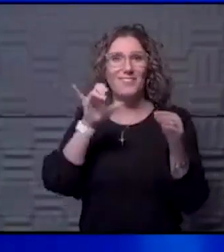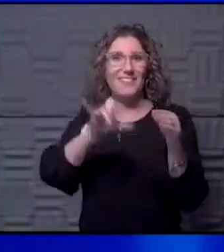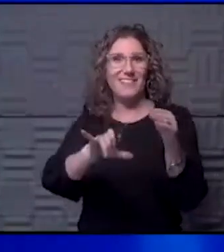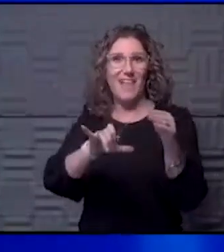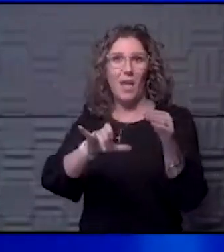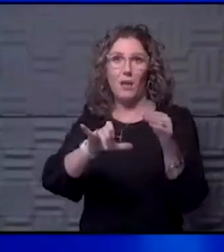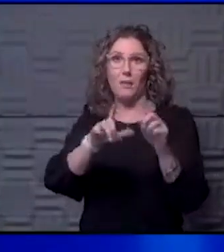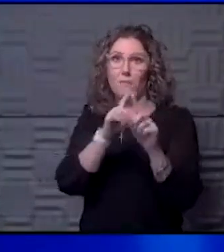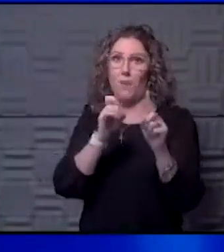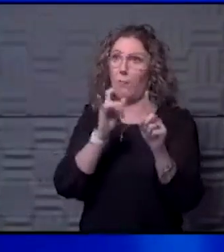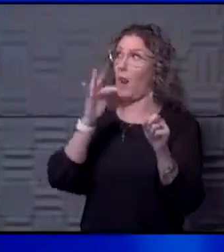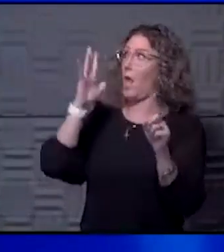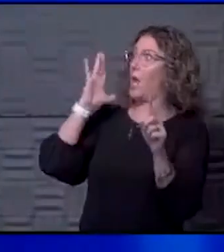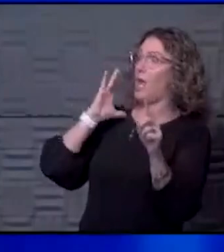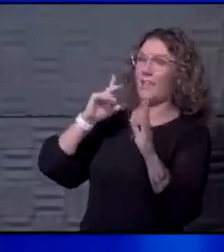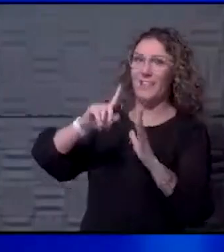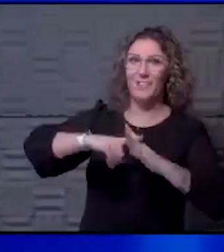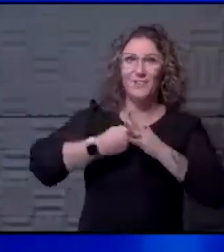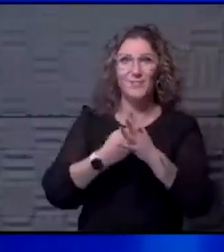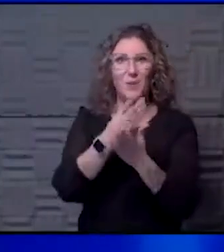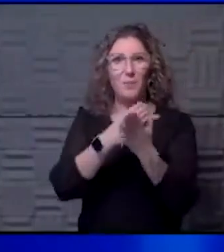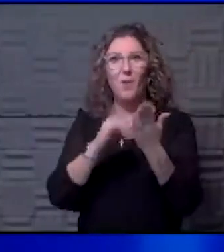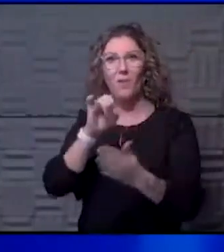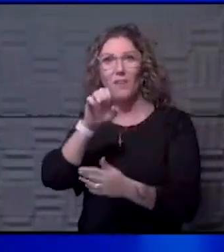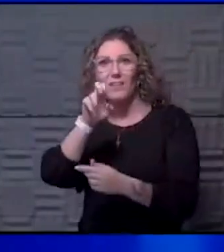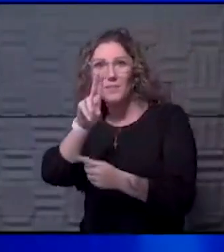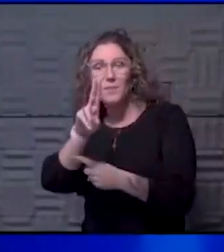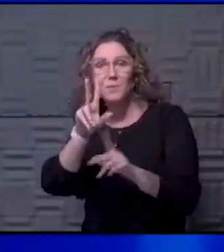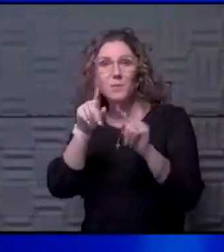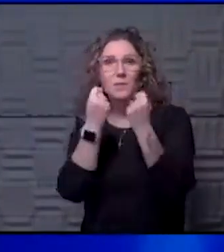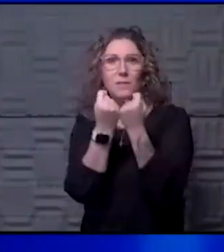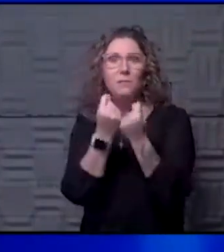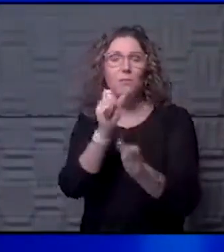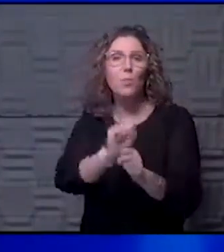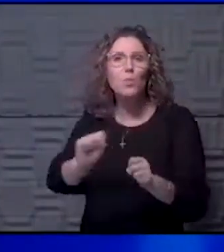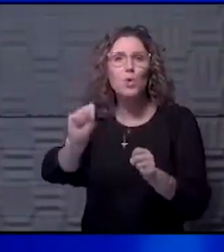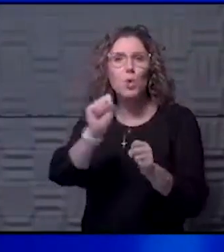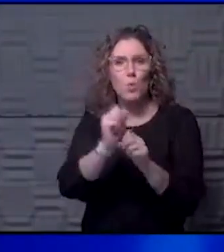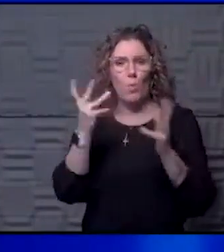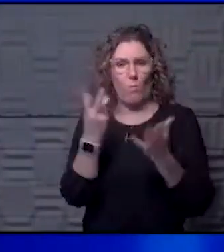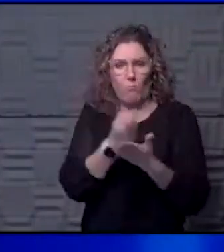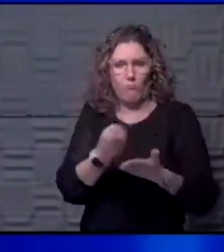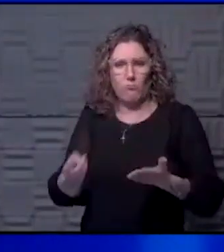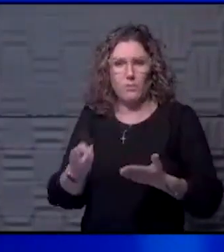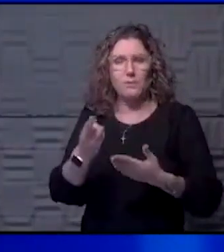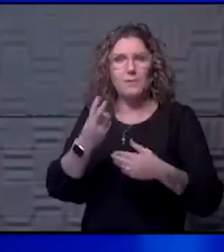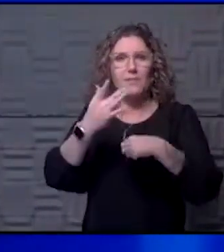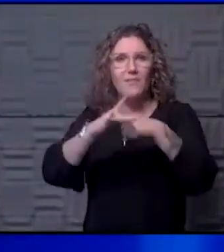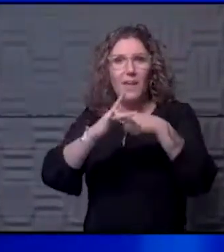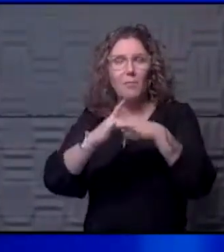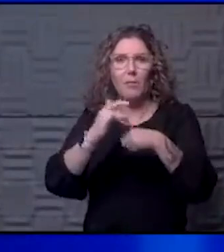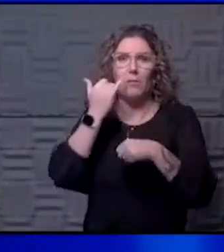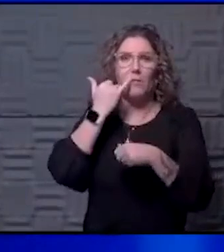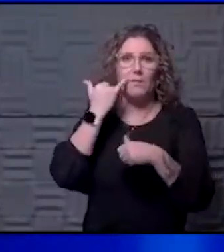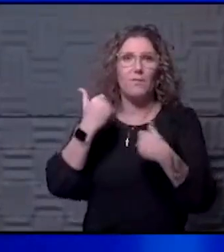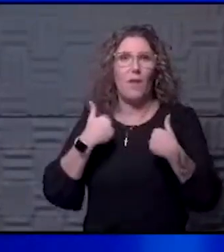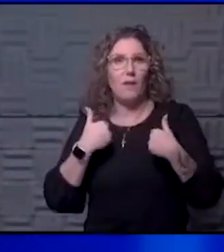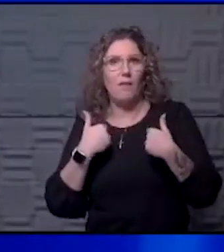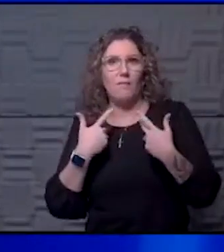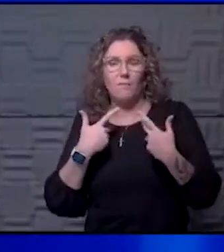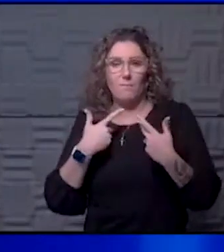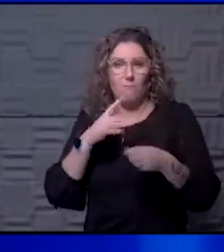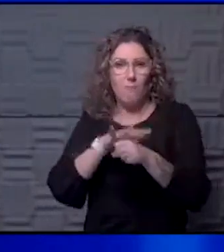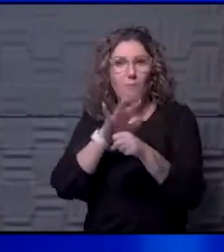very, very beginning. So part of our ICU team really working on what resources we have available, and do we have enough oxygen